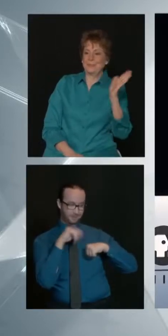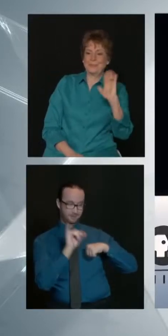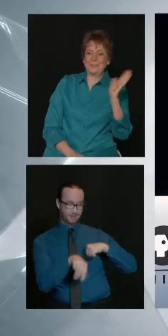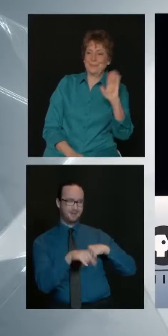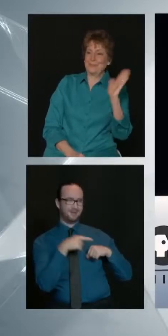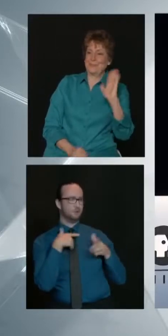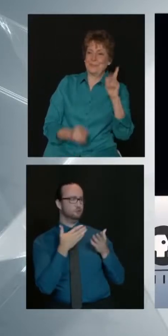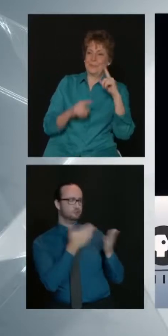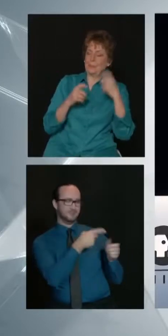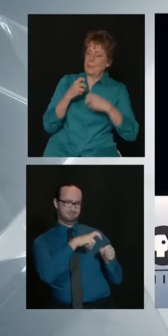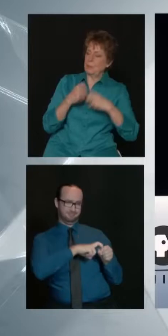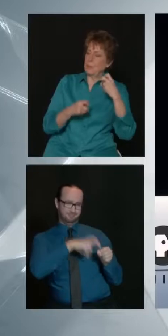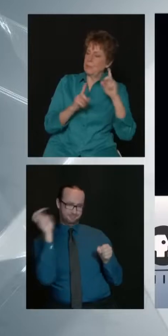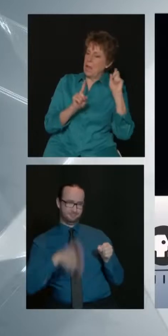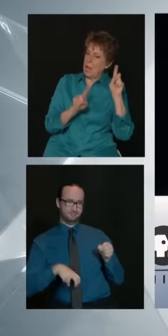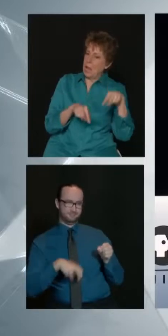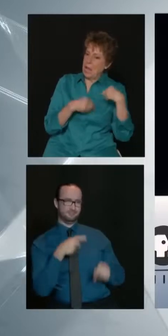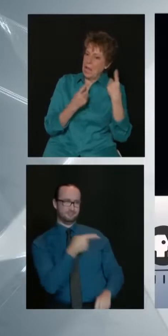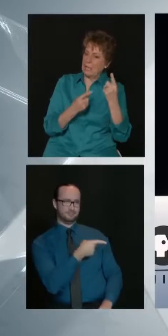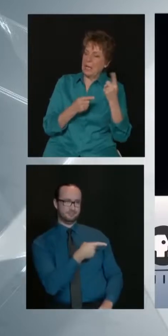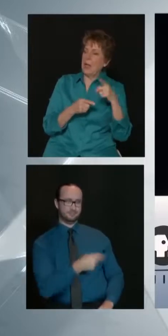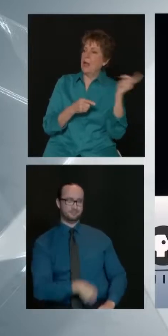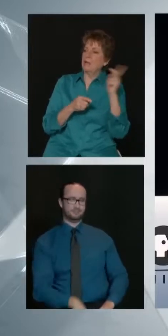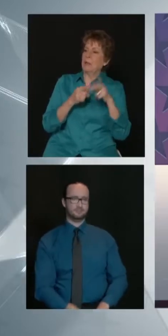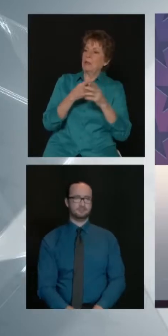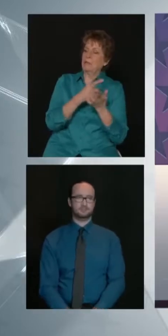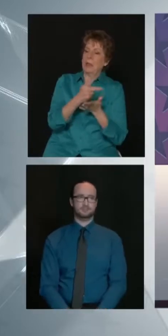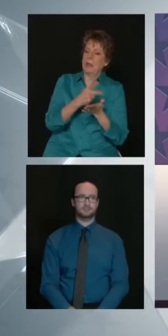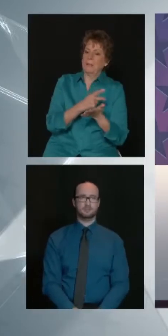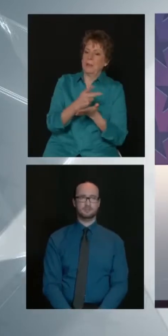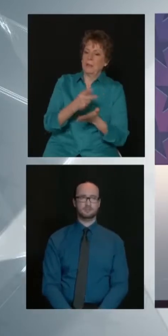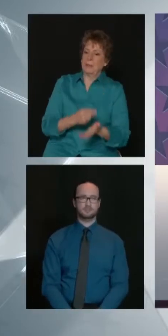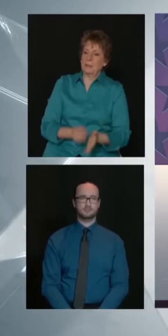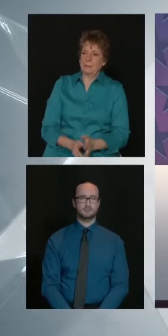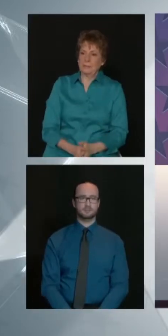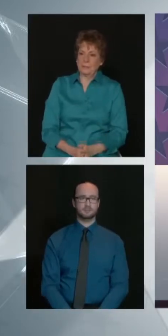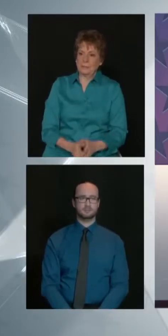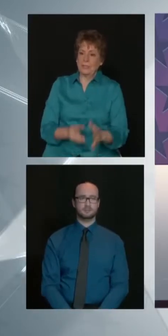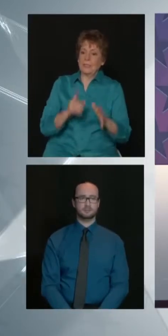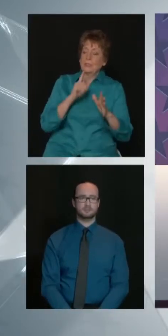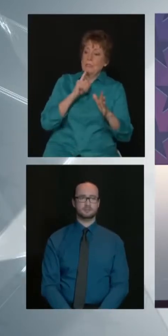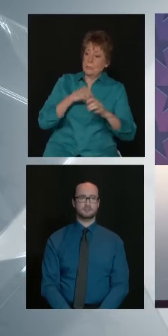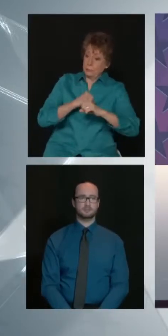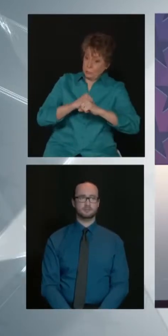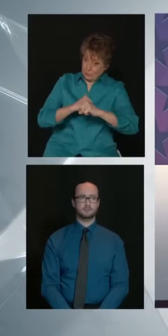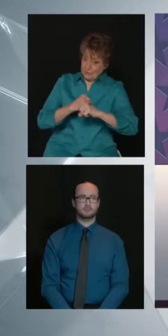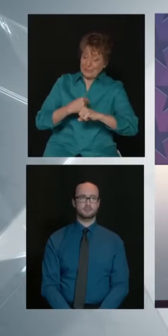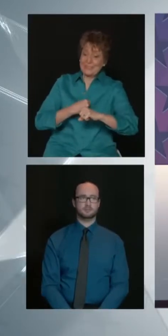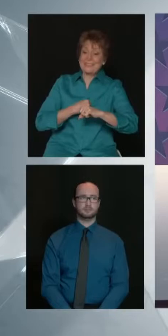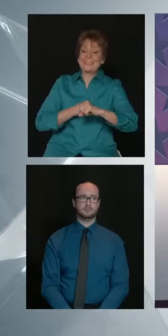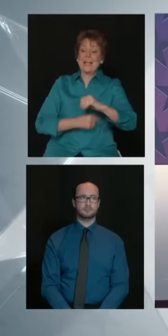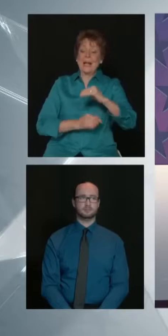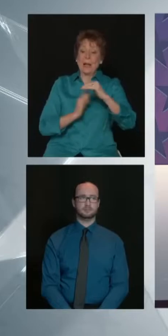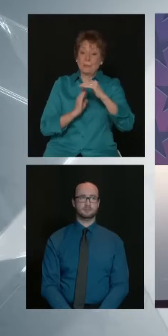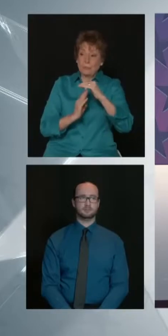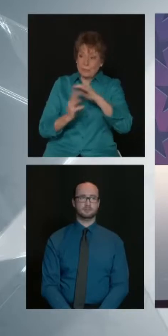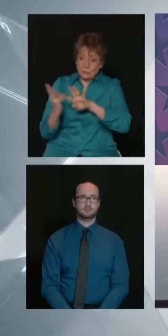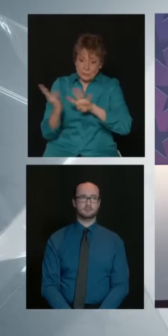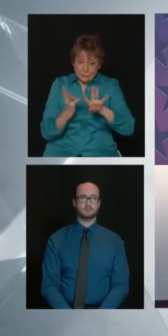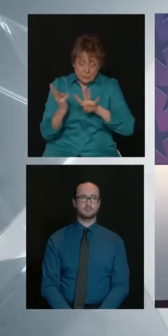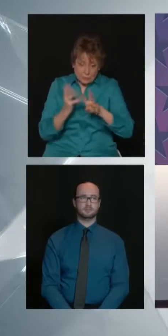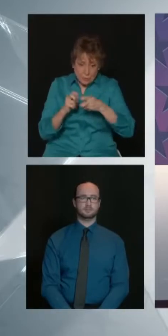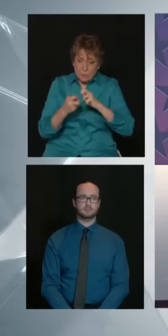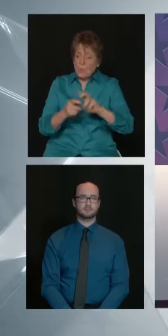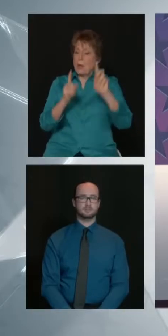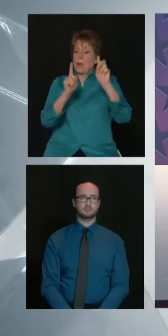border. Washington, D.C. has failed on this issue of border security and immigration for decades. And it's been